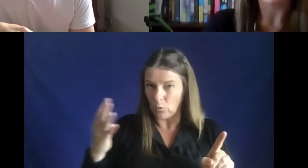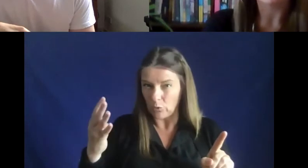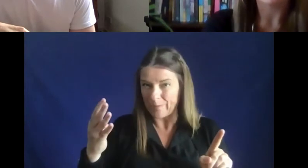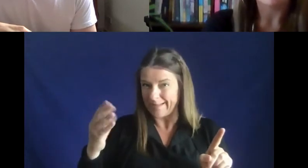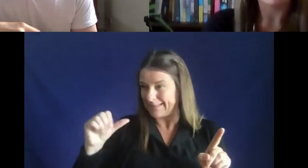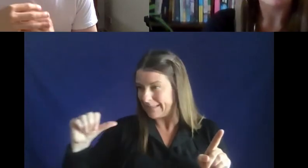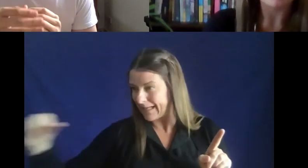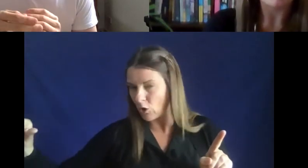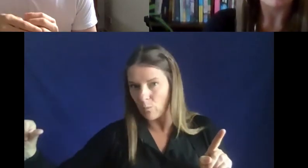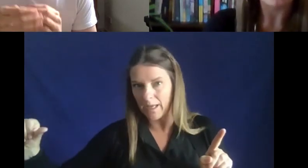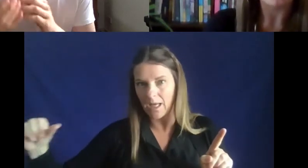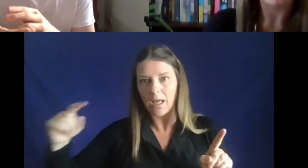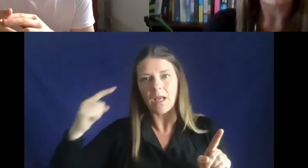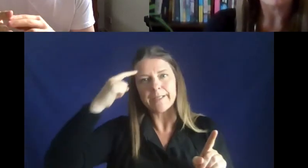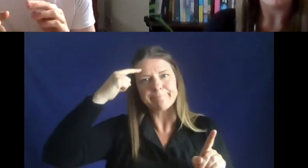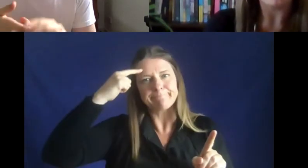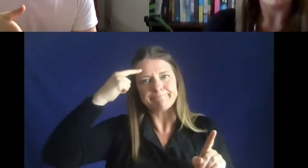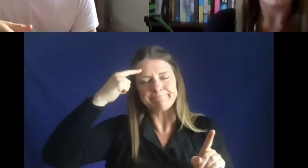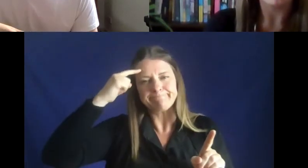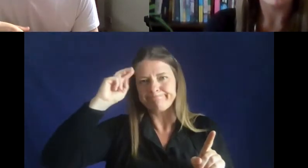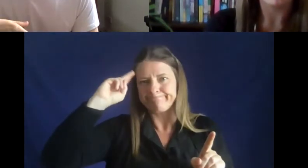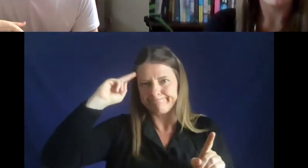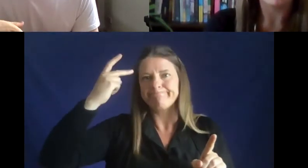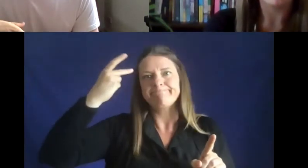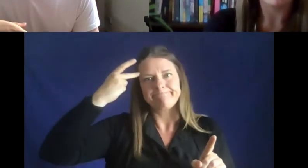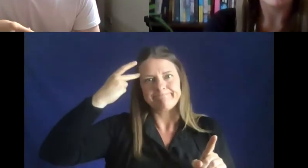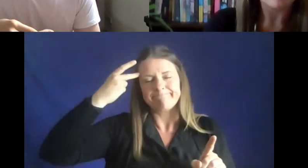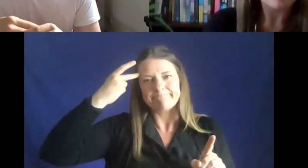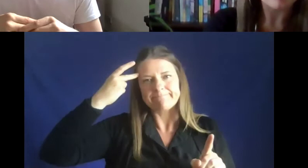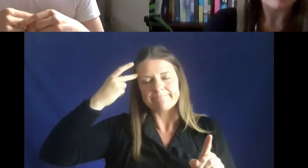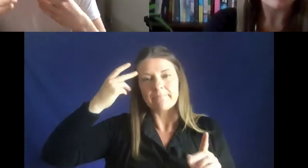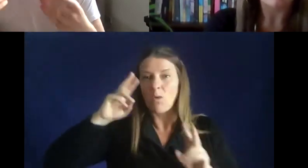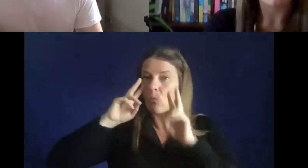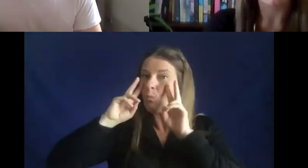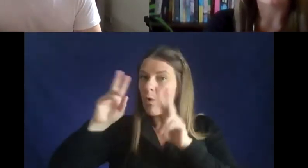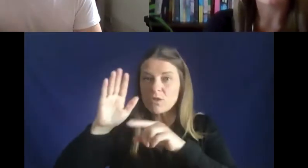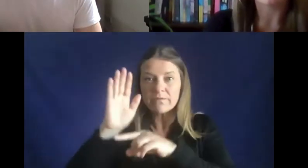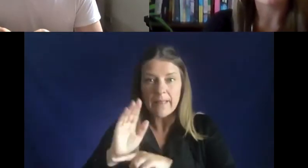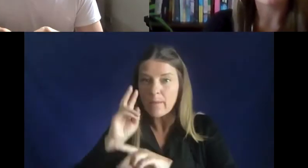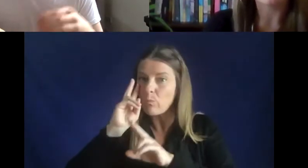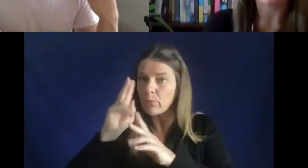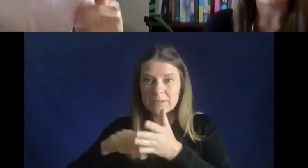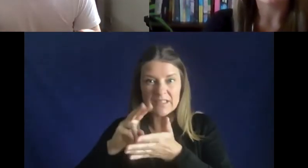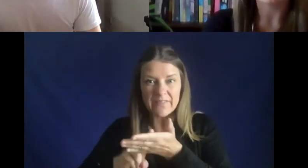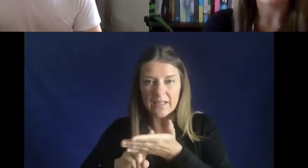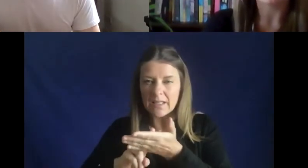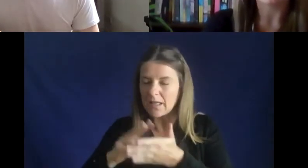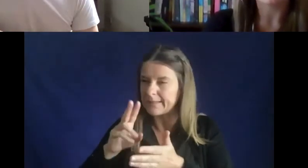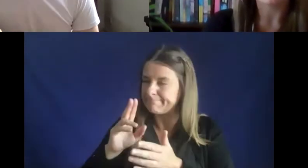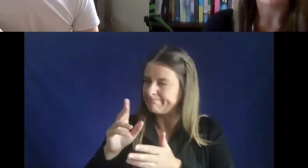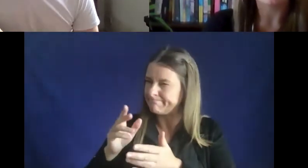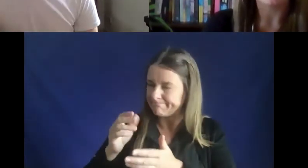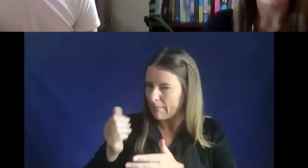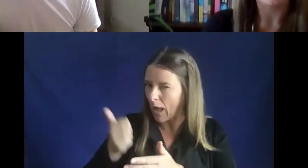of how does this documentary or reading or film treat the prisoners? What view is it coming